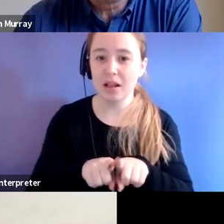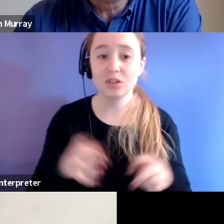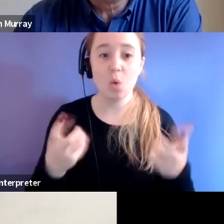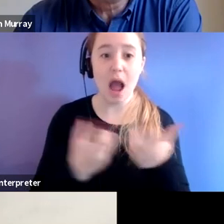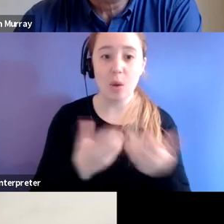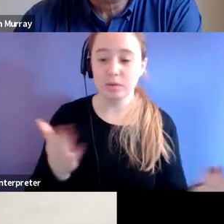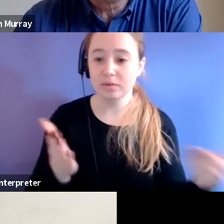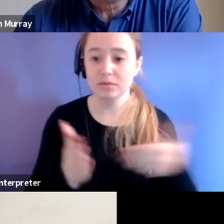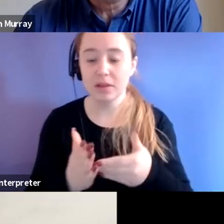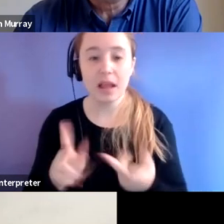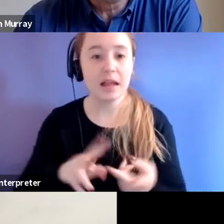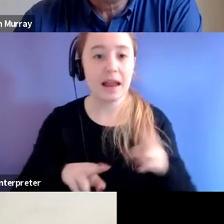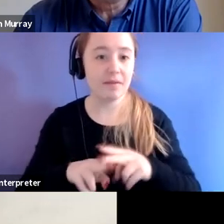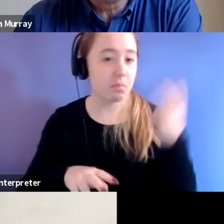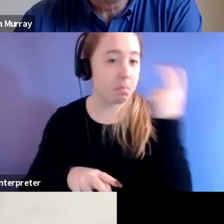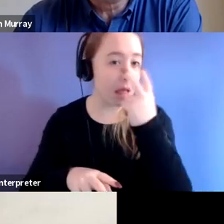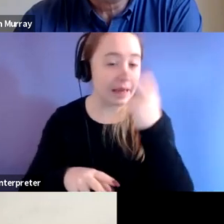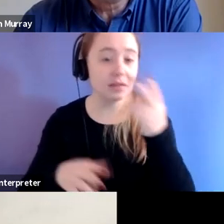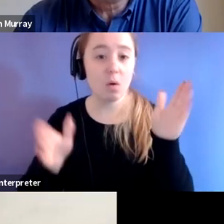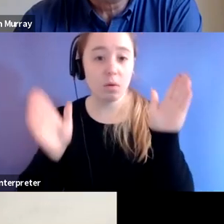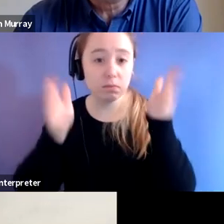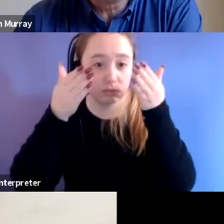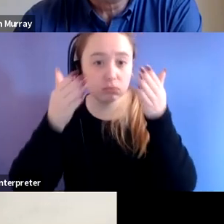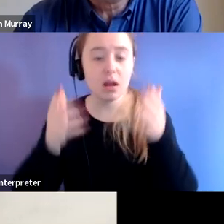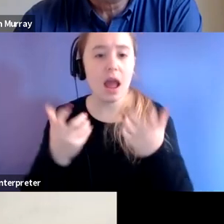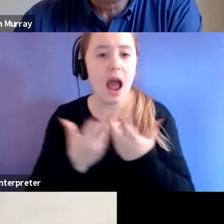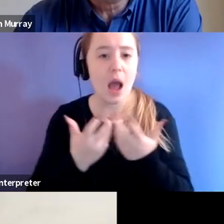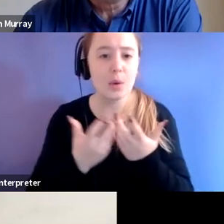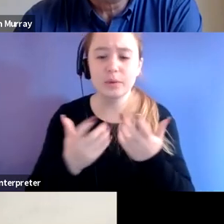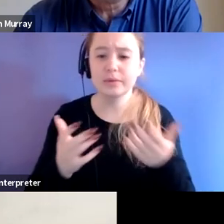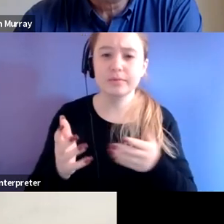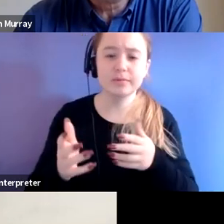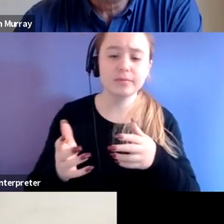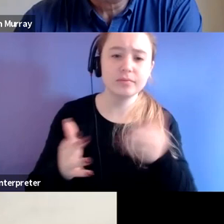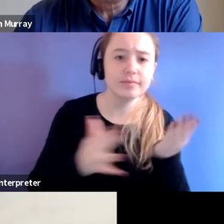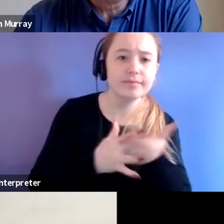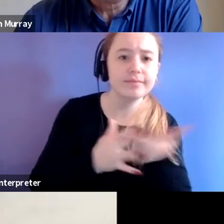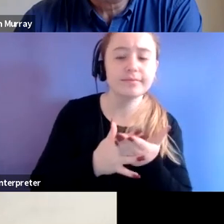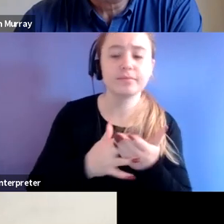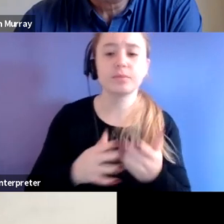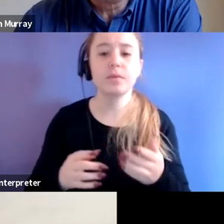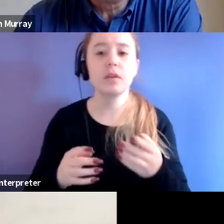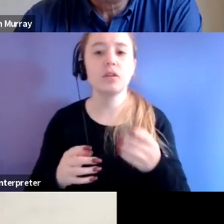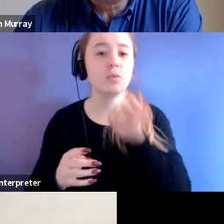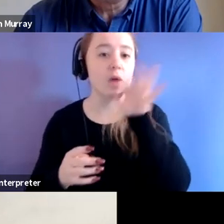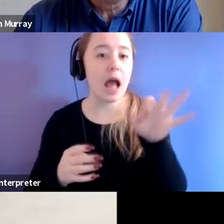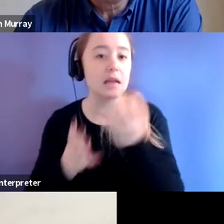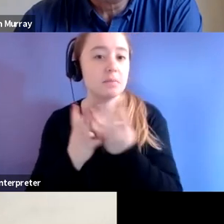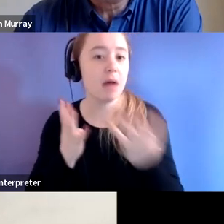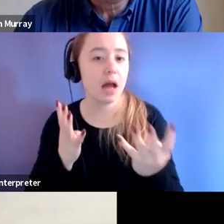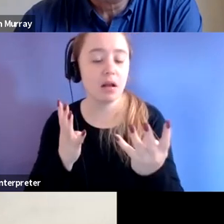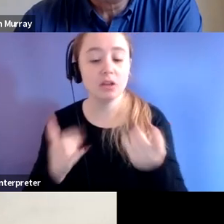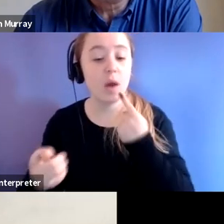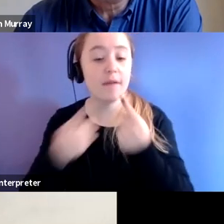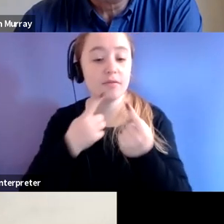visual impairments and other disabilities. But can I ask the panel then, what considerations have been made to ensure as much information about